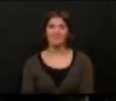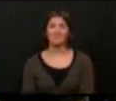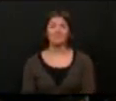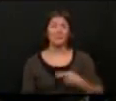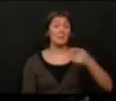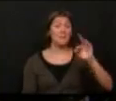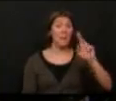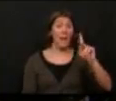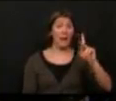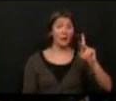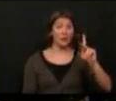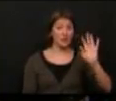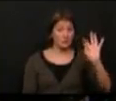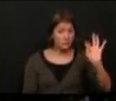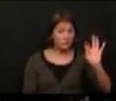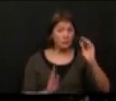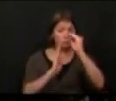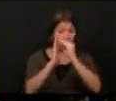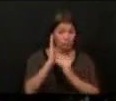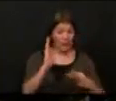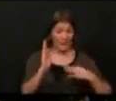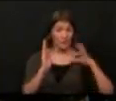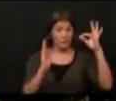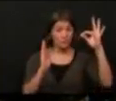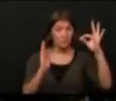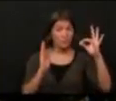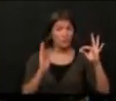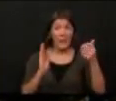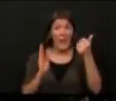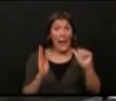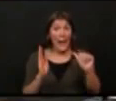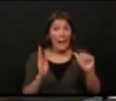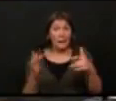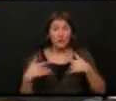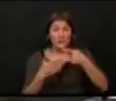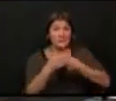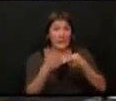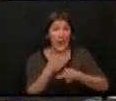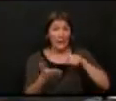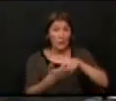Patrick, the things that we need to be aware of, taxes are paid.